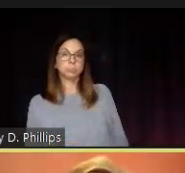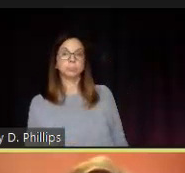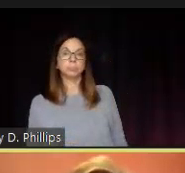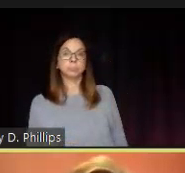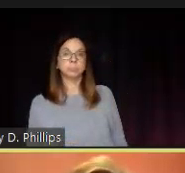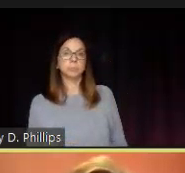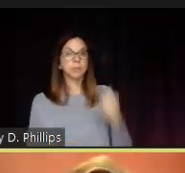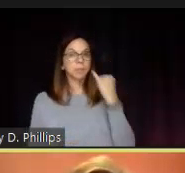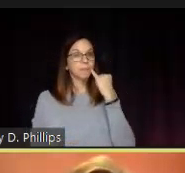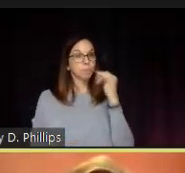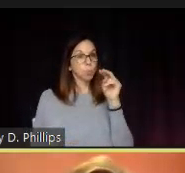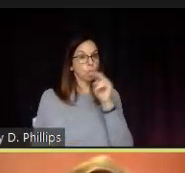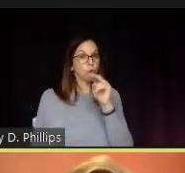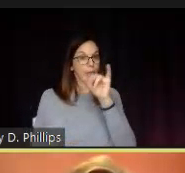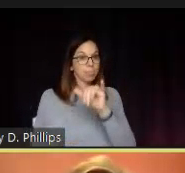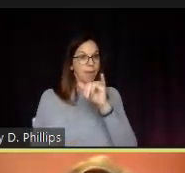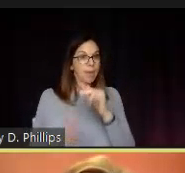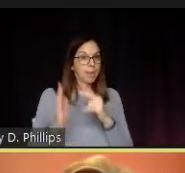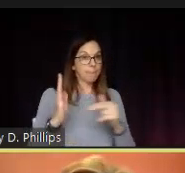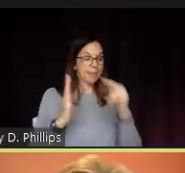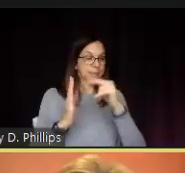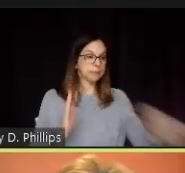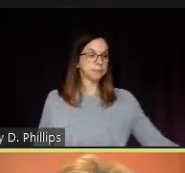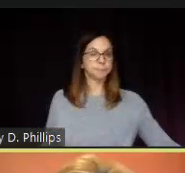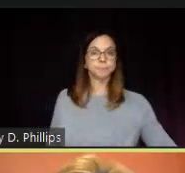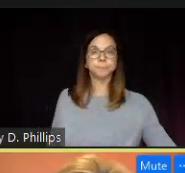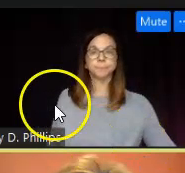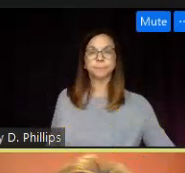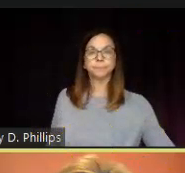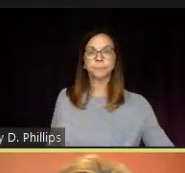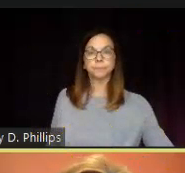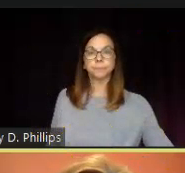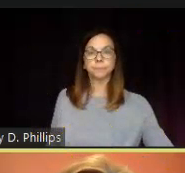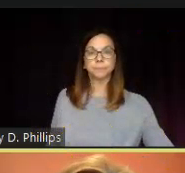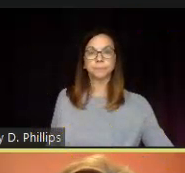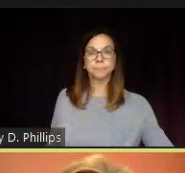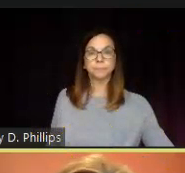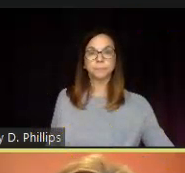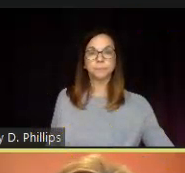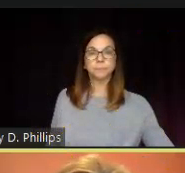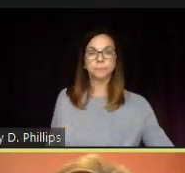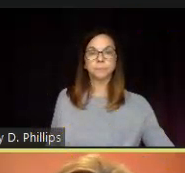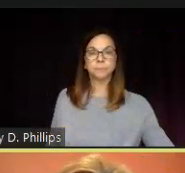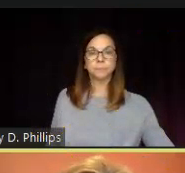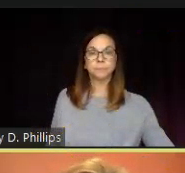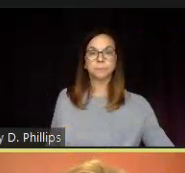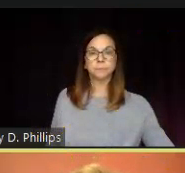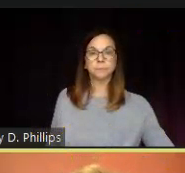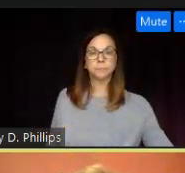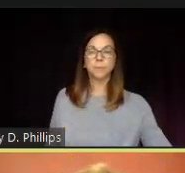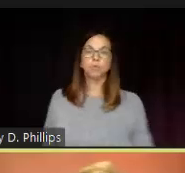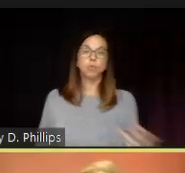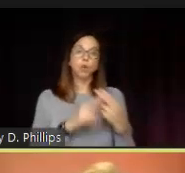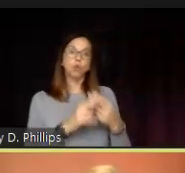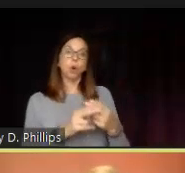And if you take a look at this painting, which is on the right here, it's called The Residence of David